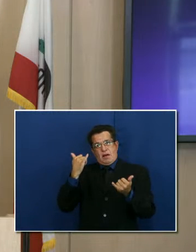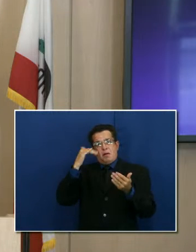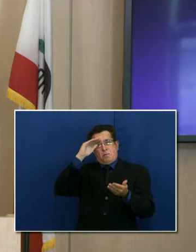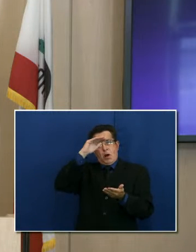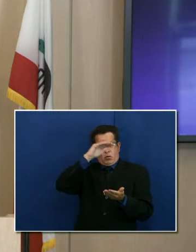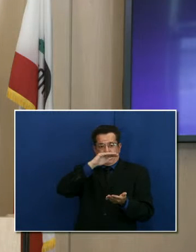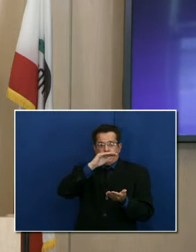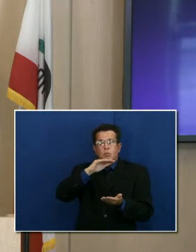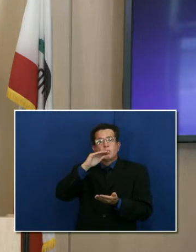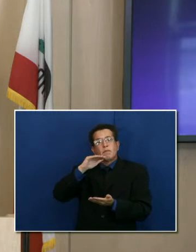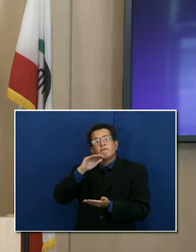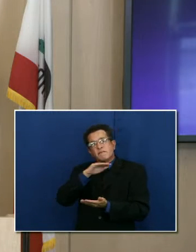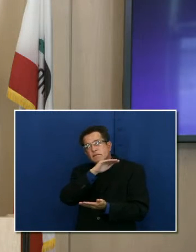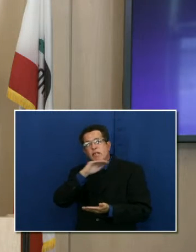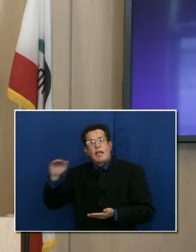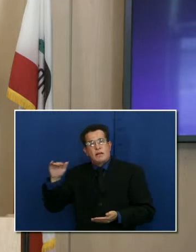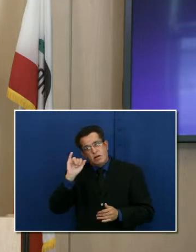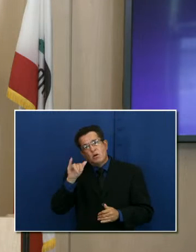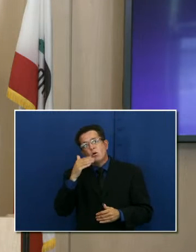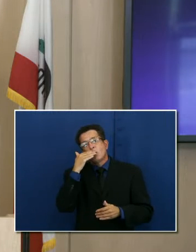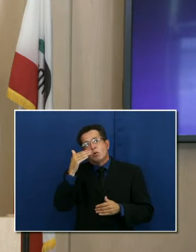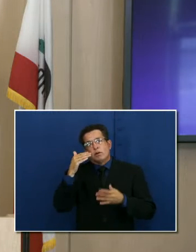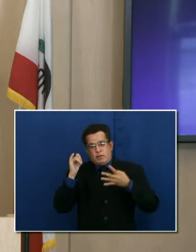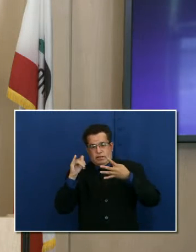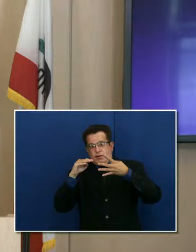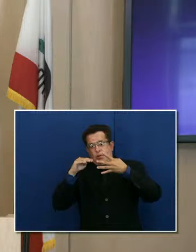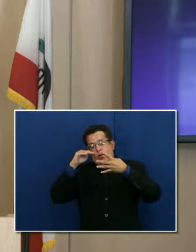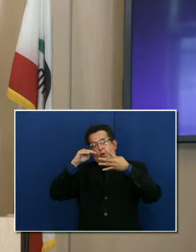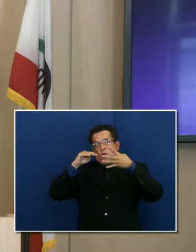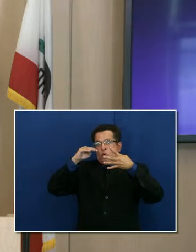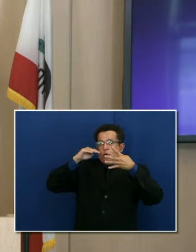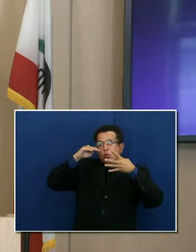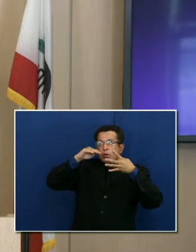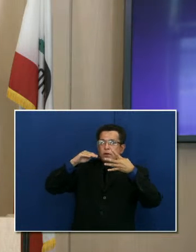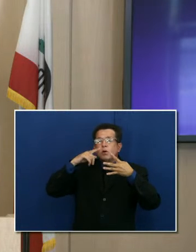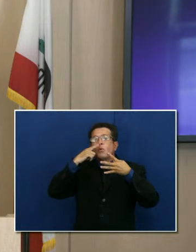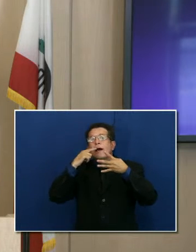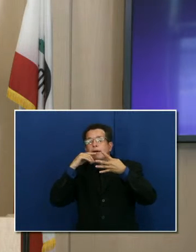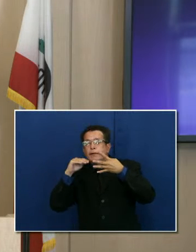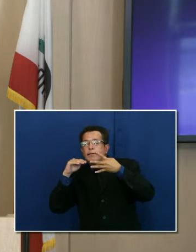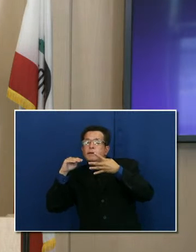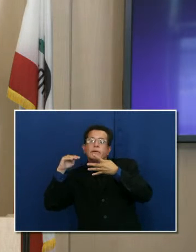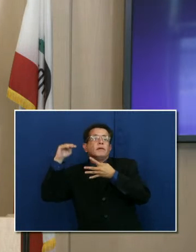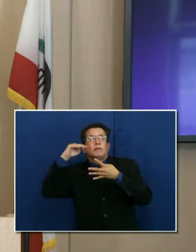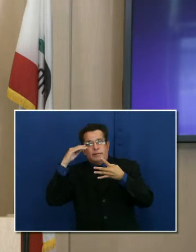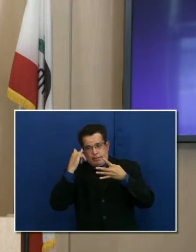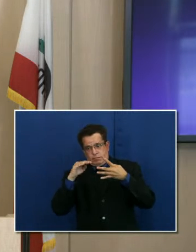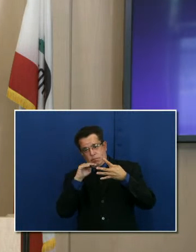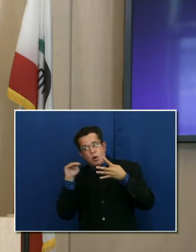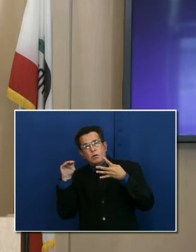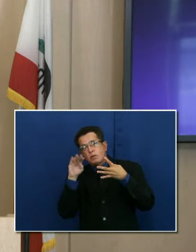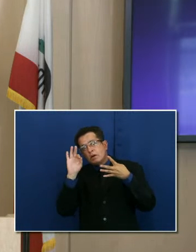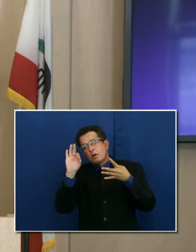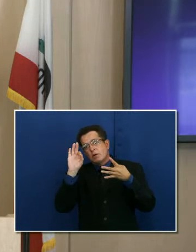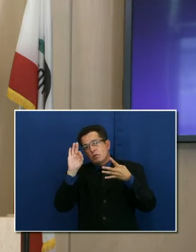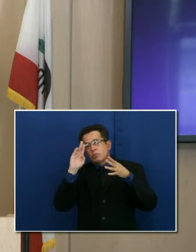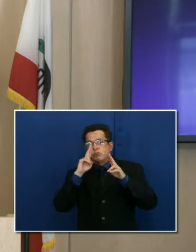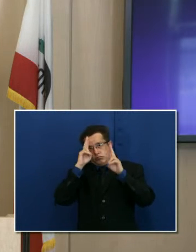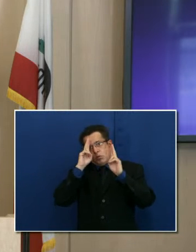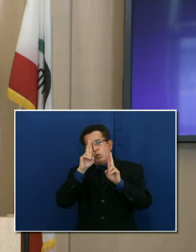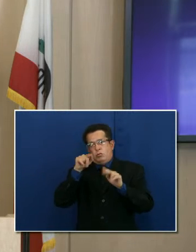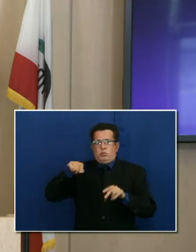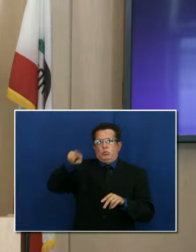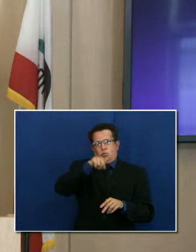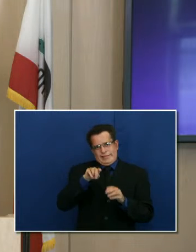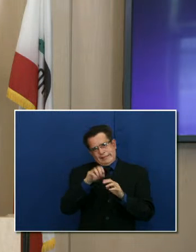flat, which has kept us at that upper edge of the red tier. We know that San Diegans are by and large doing an incredible job